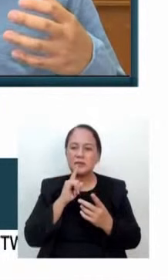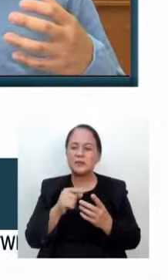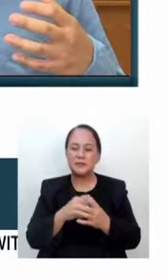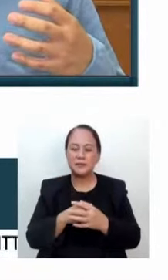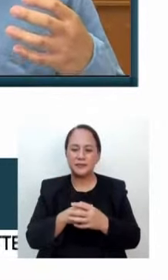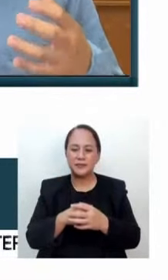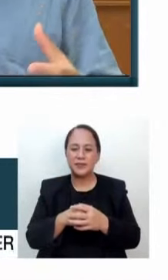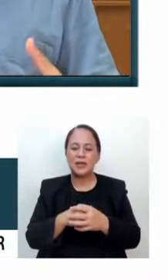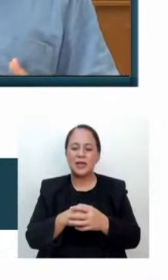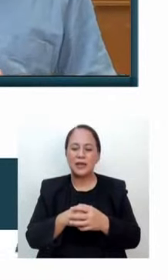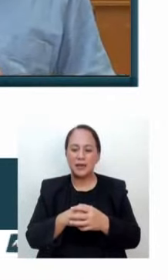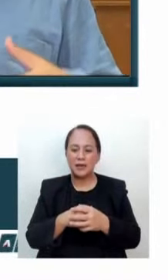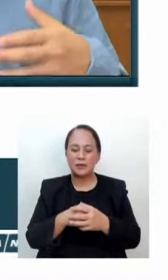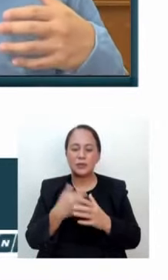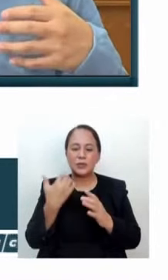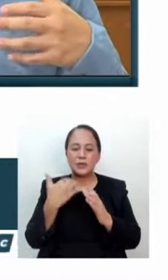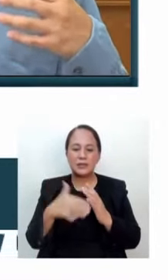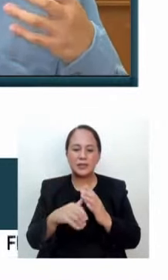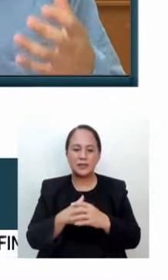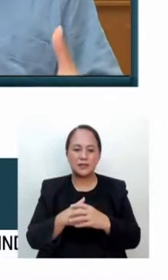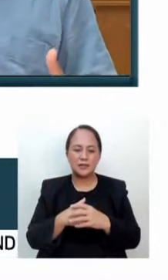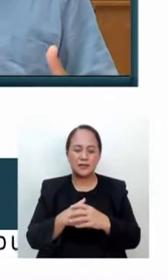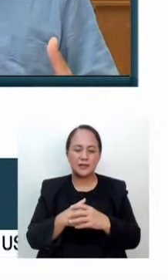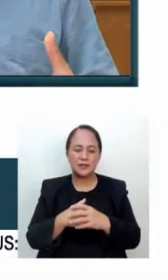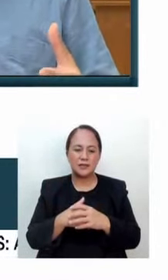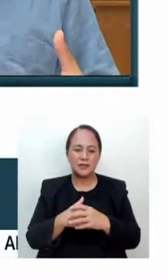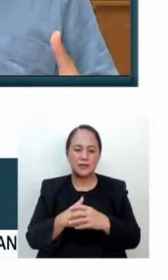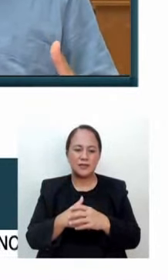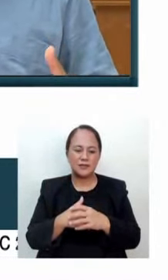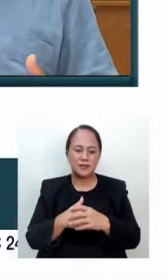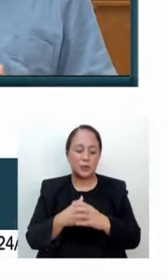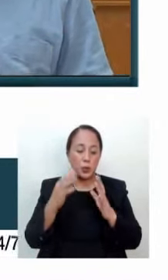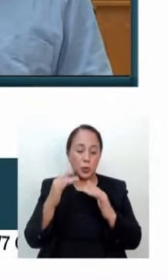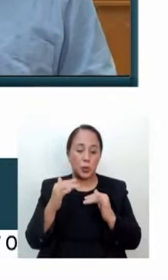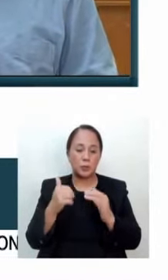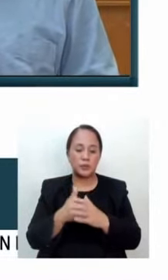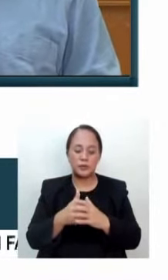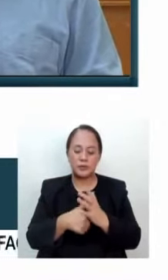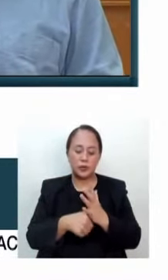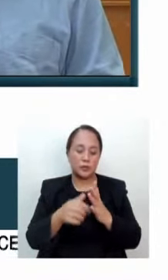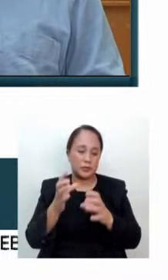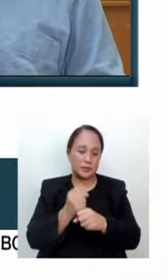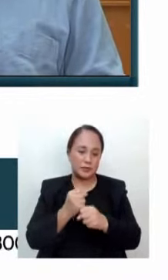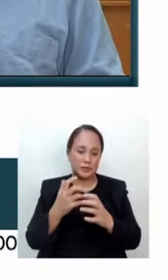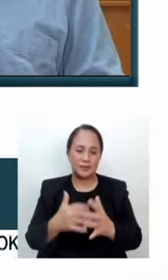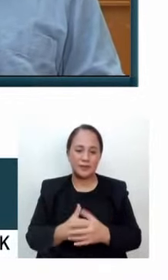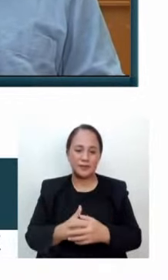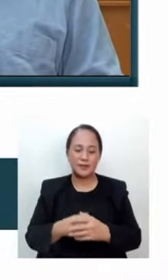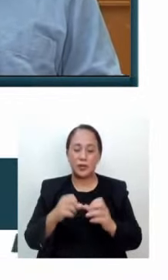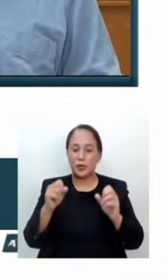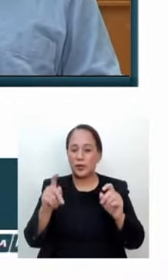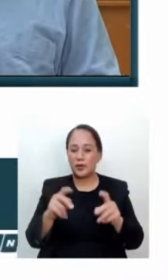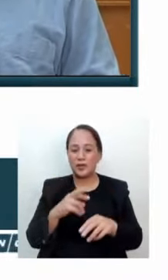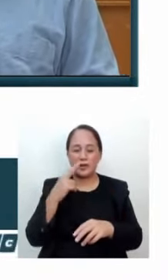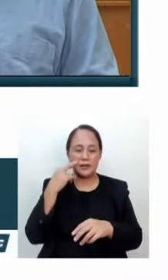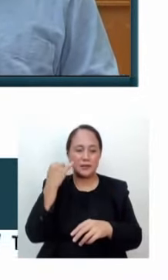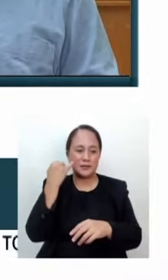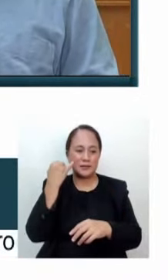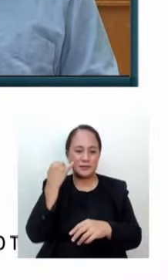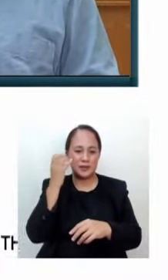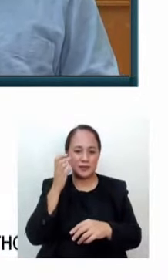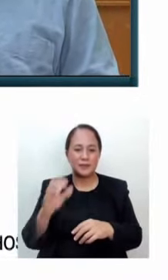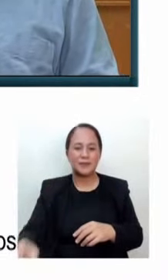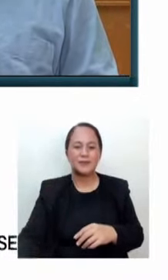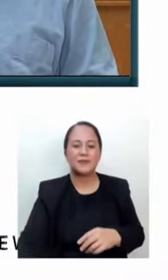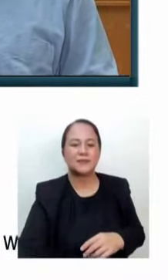it will be sent out and that they hope that the voters will get it. All right. Our correspondent RJ Cruz there joining us live from